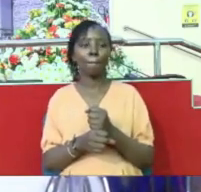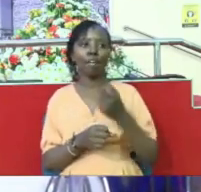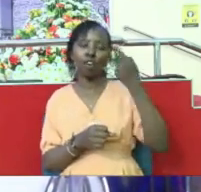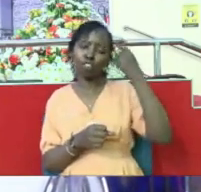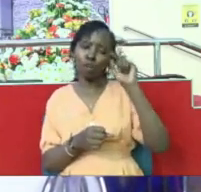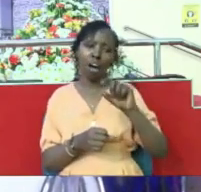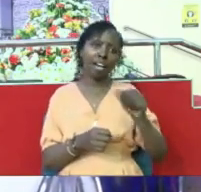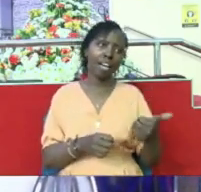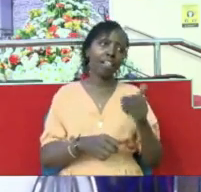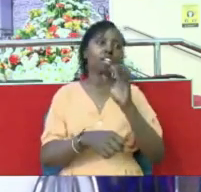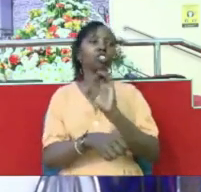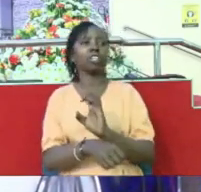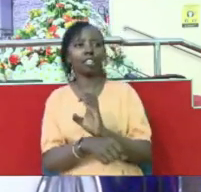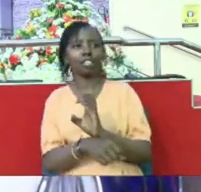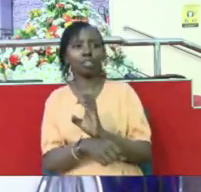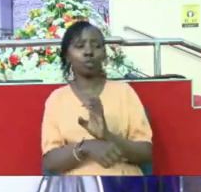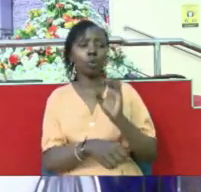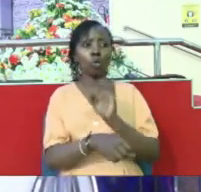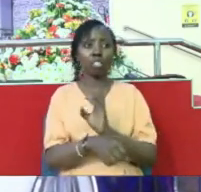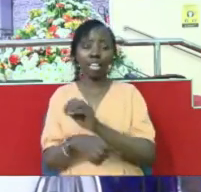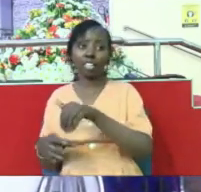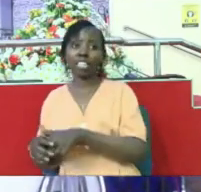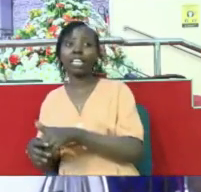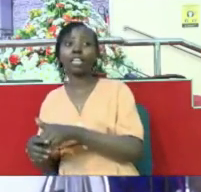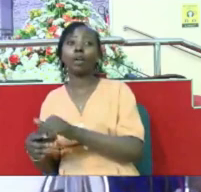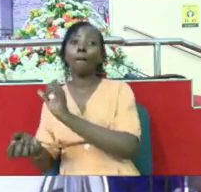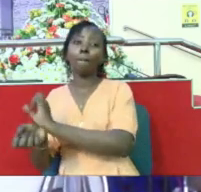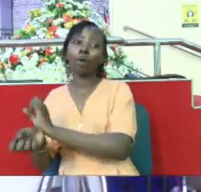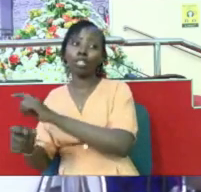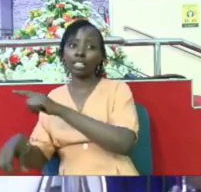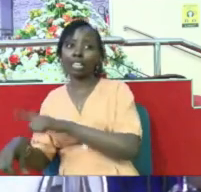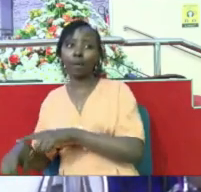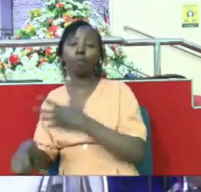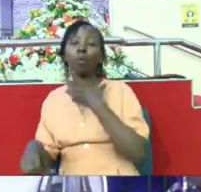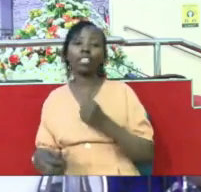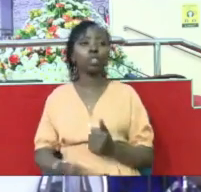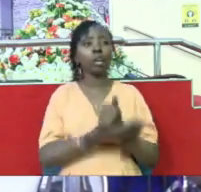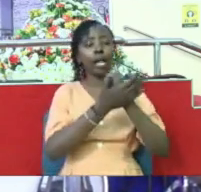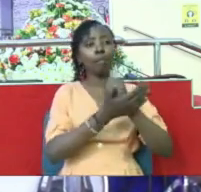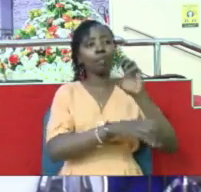They were thinking of their brothers. They wanted to help them.